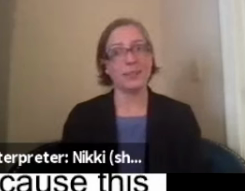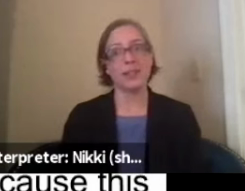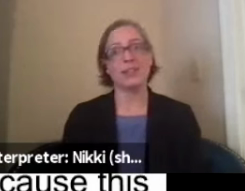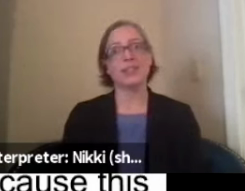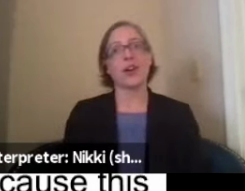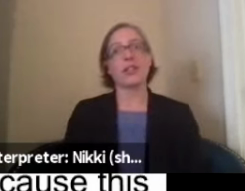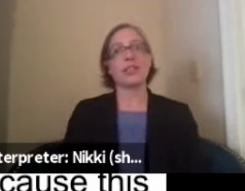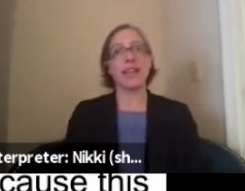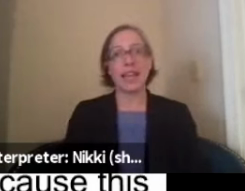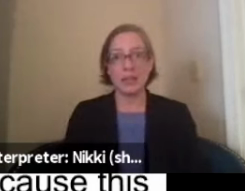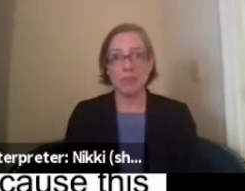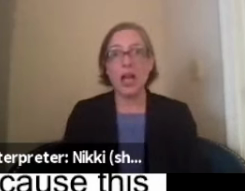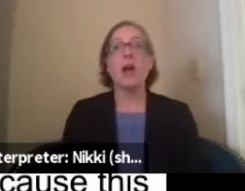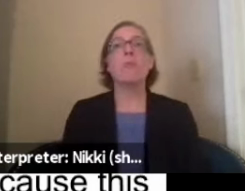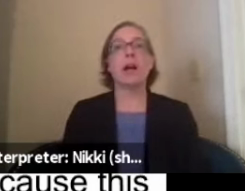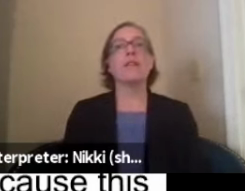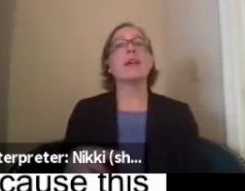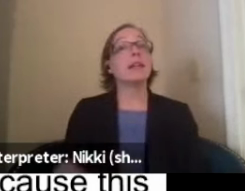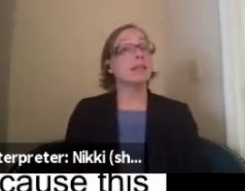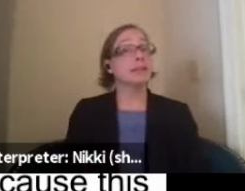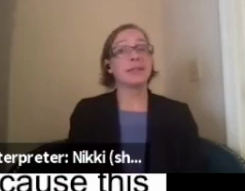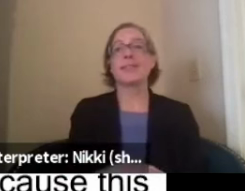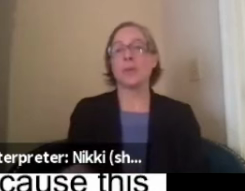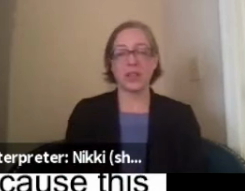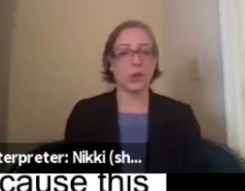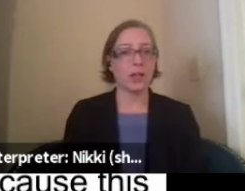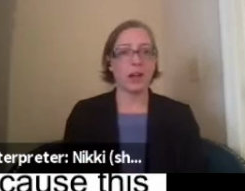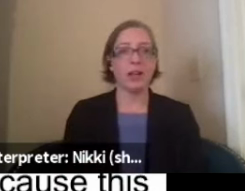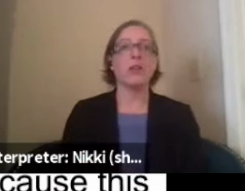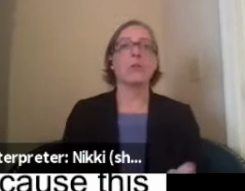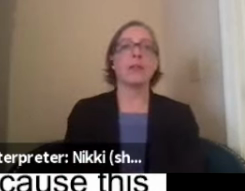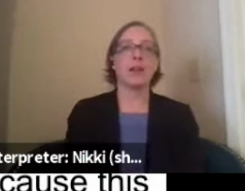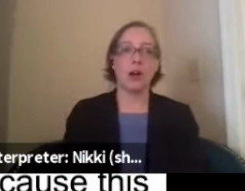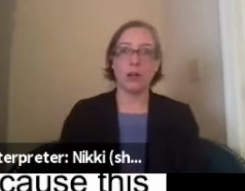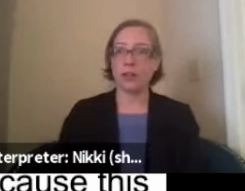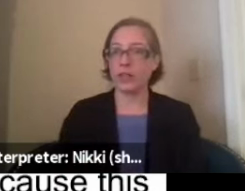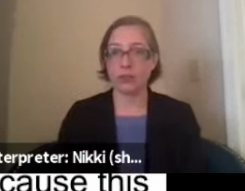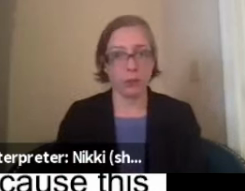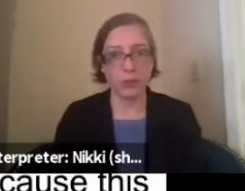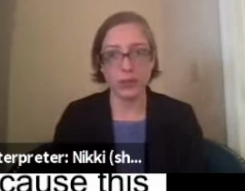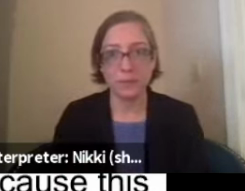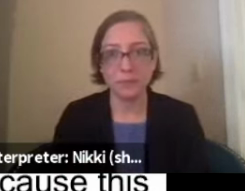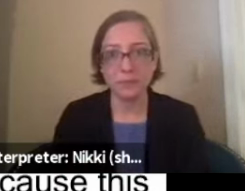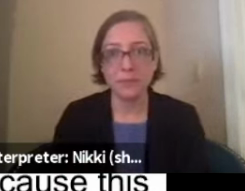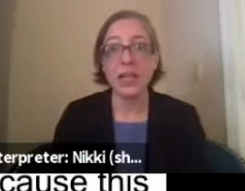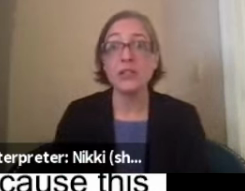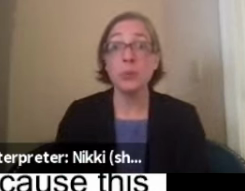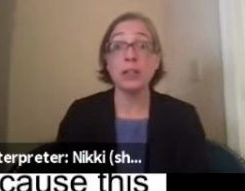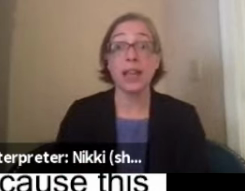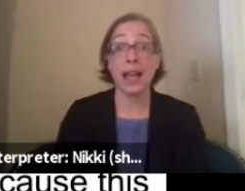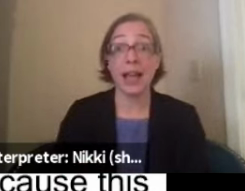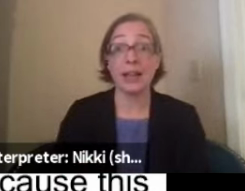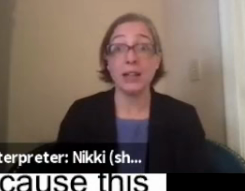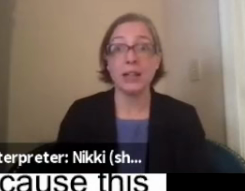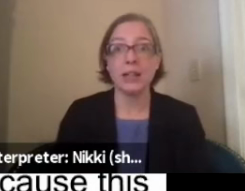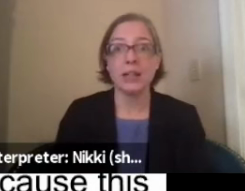all experiences are the same, but there is something going on within all of these groups. I do want